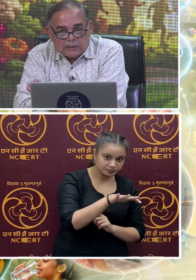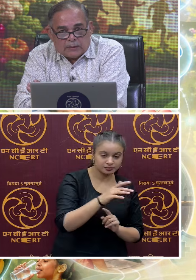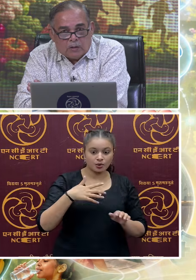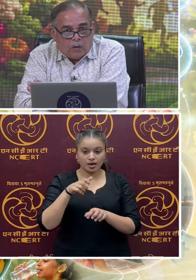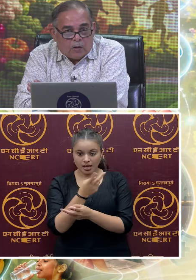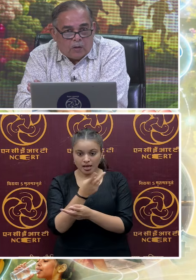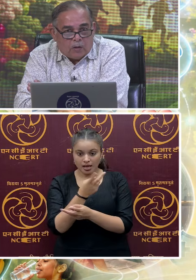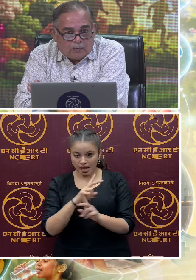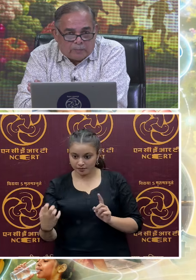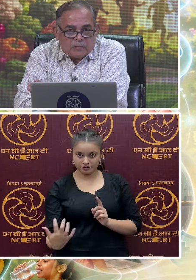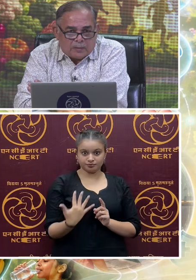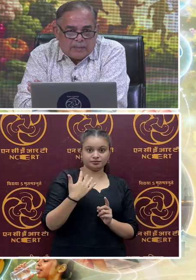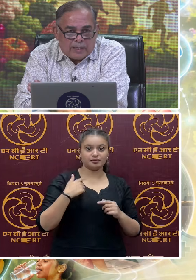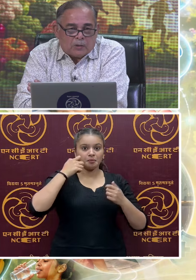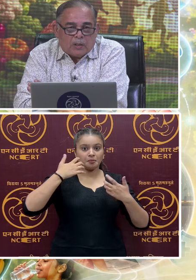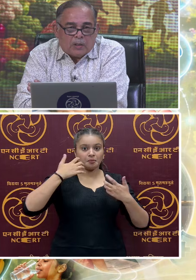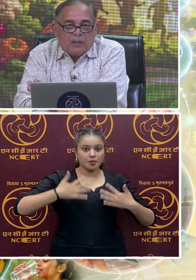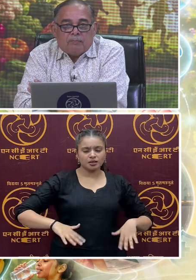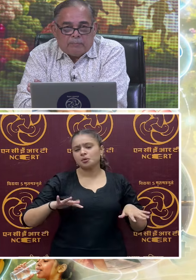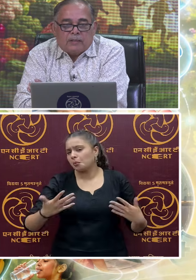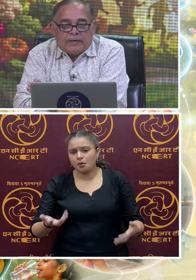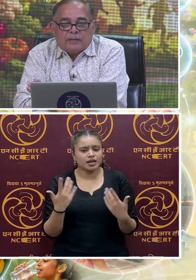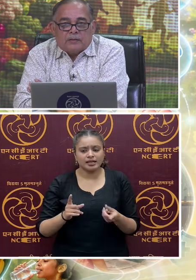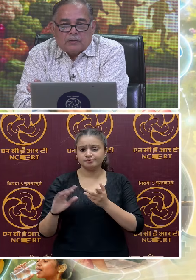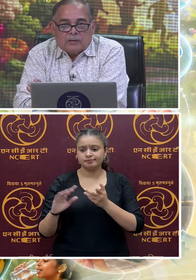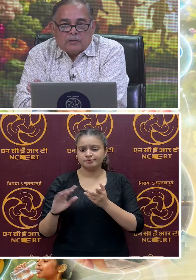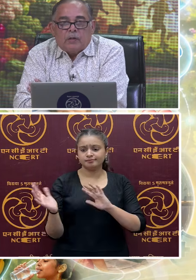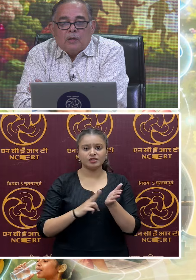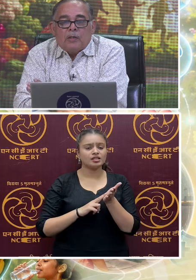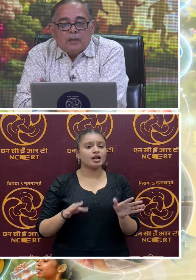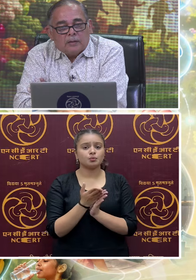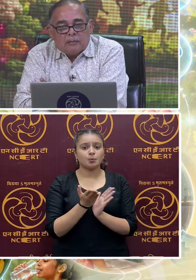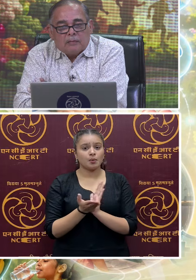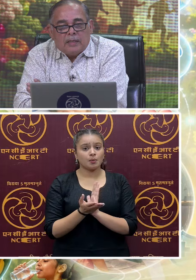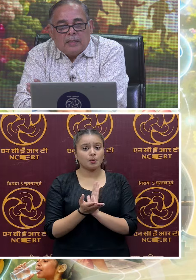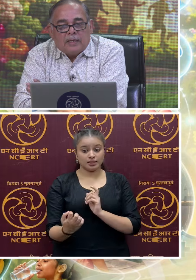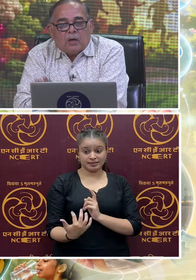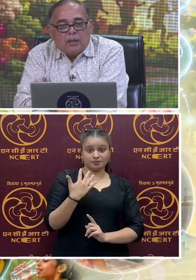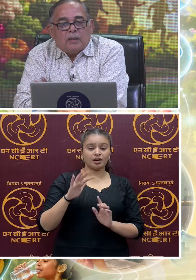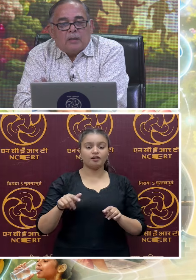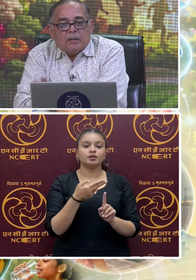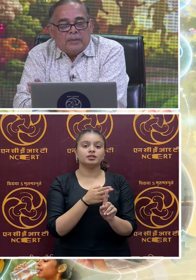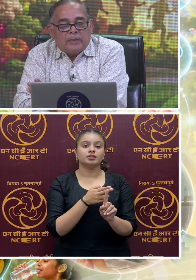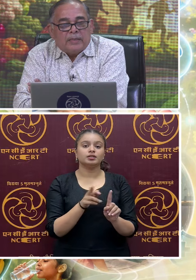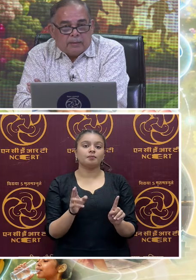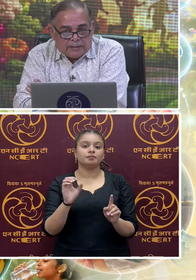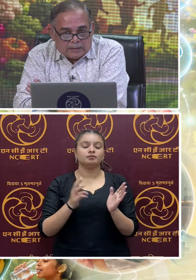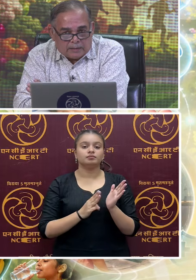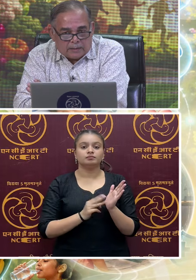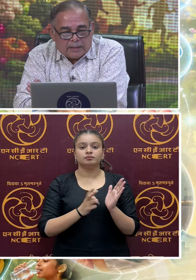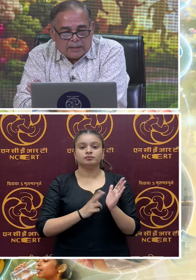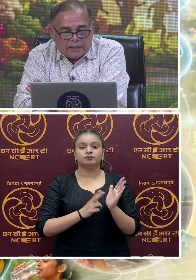the person, or from some natural environmental factors, they are called